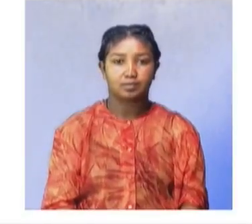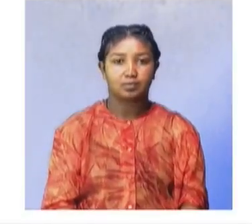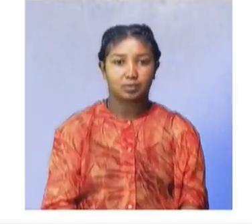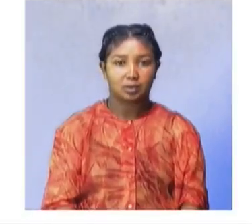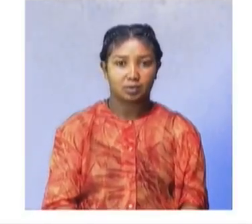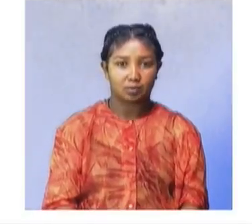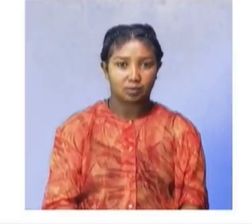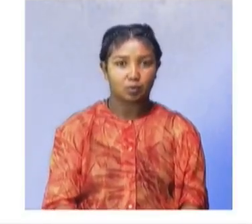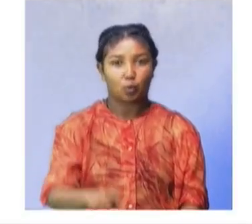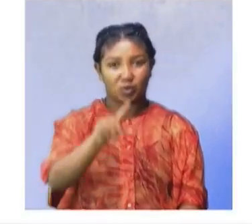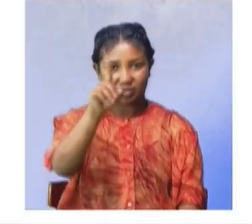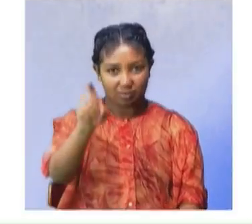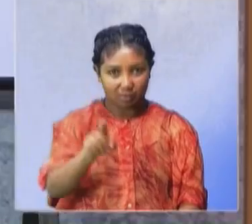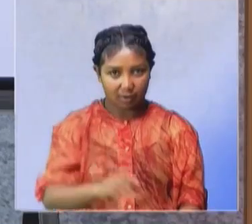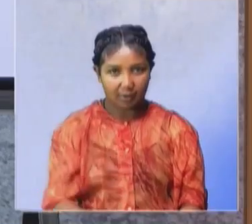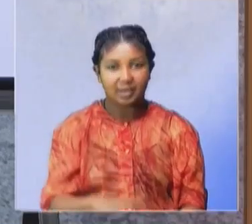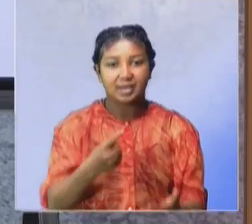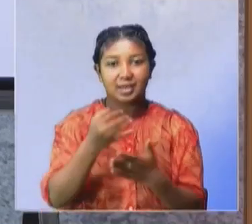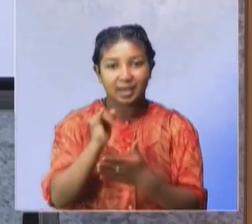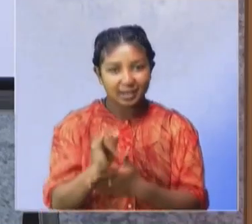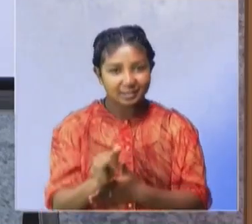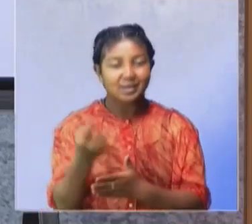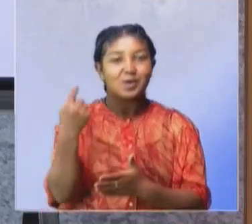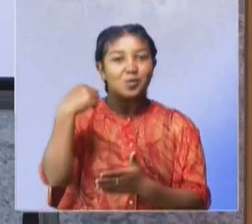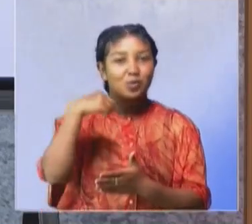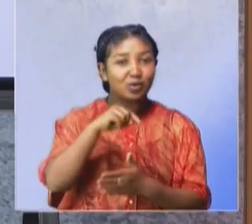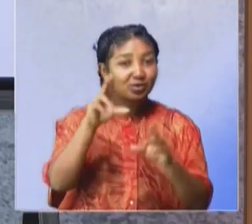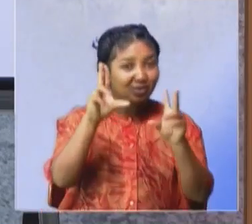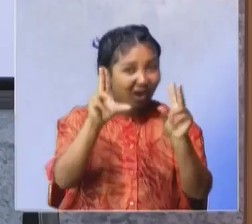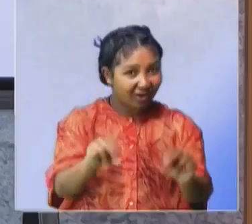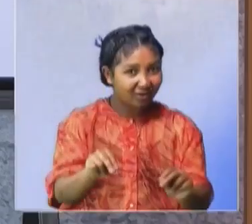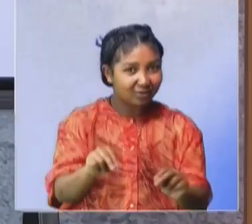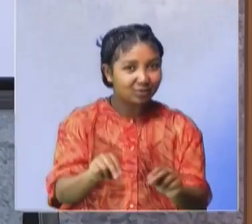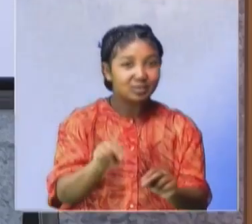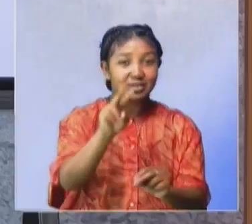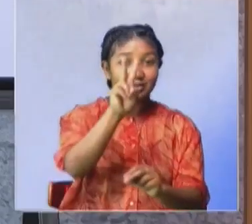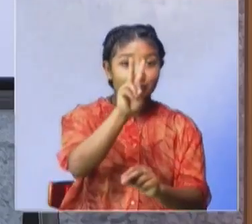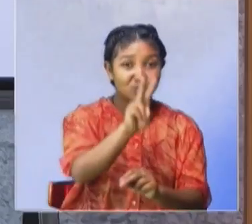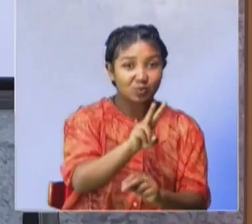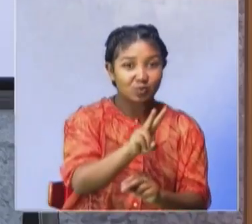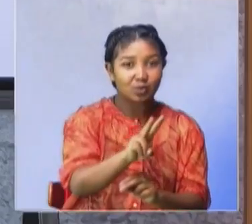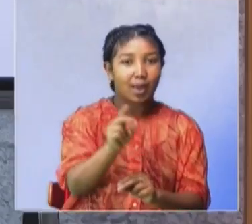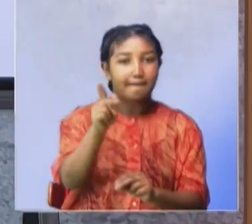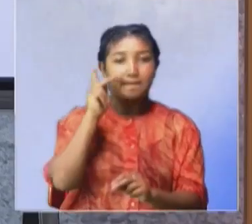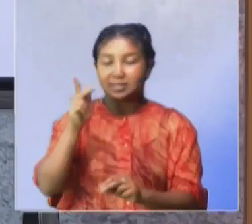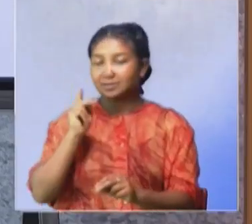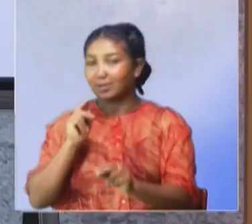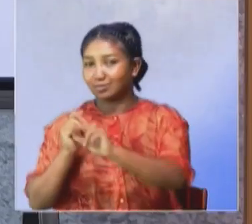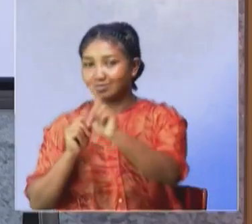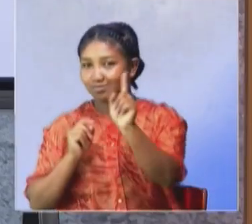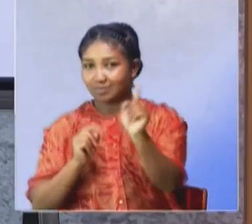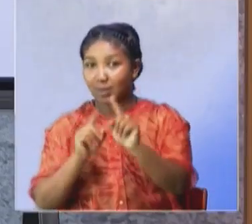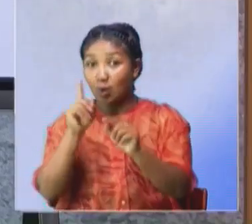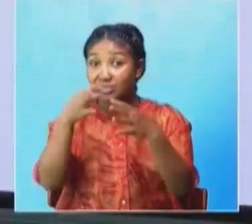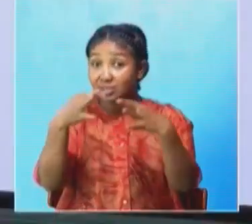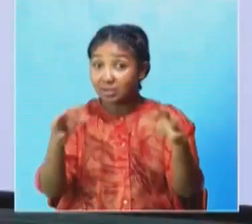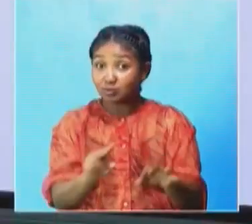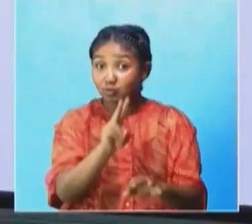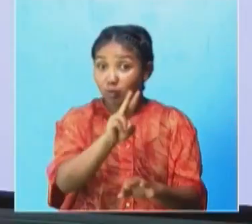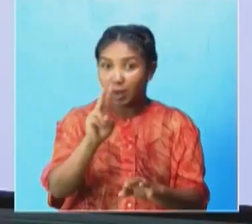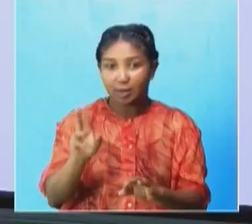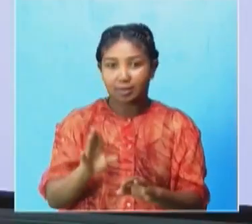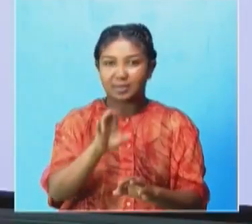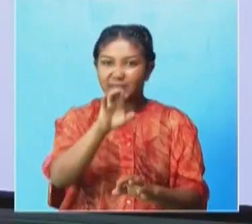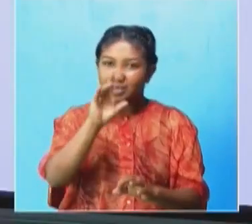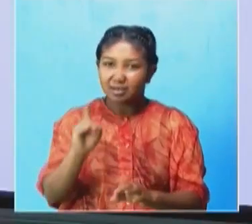Question mark. Here is, we can't use two past verbs in one sentence.